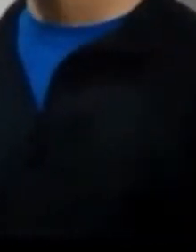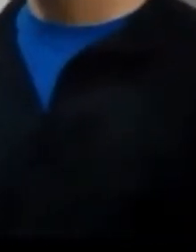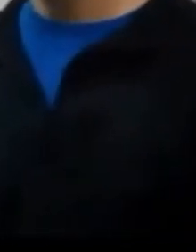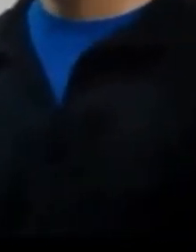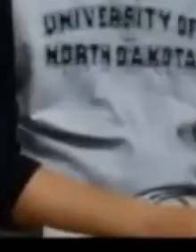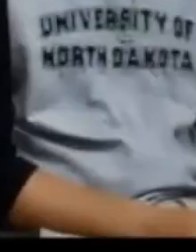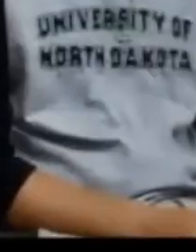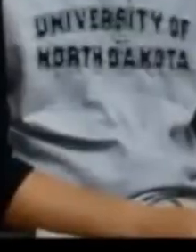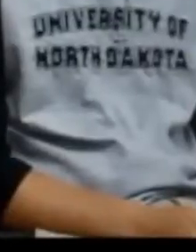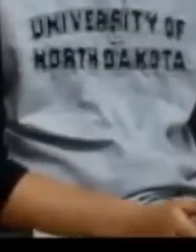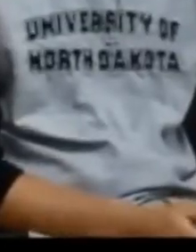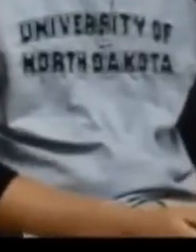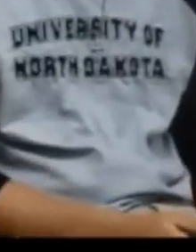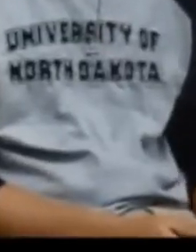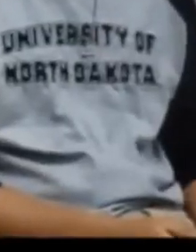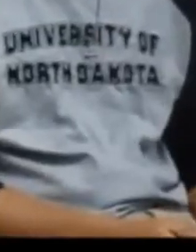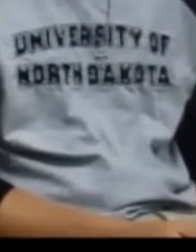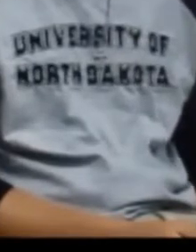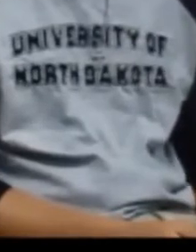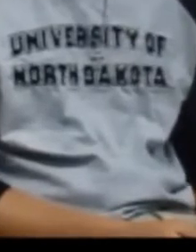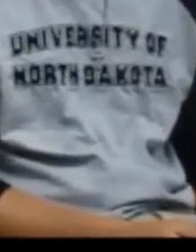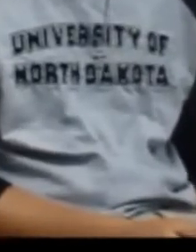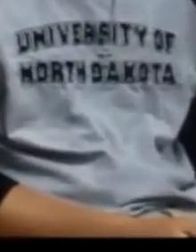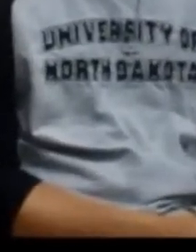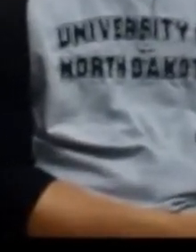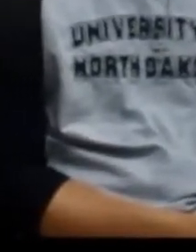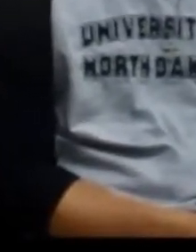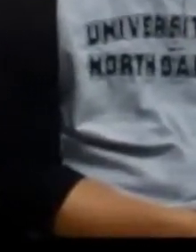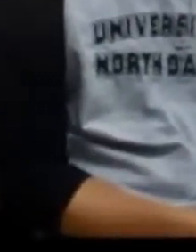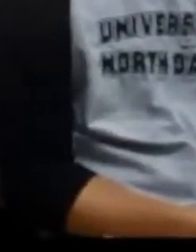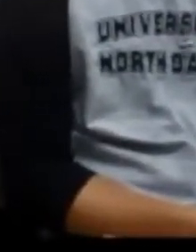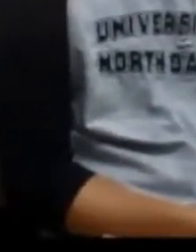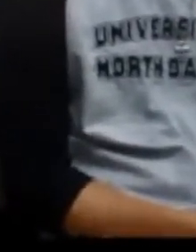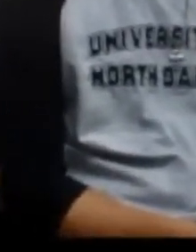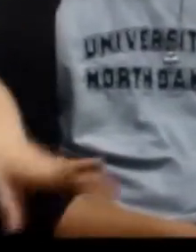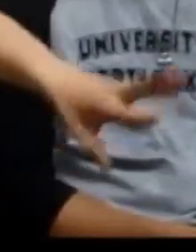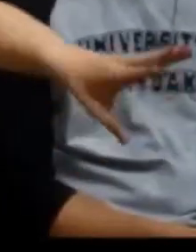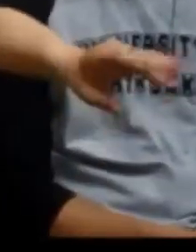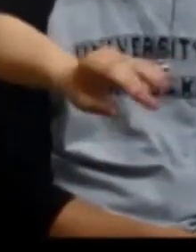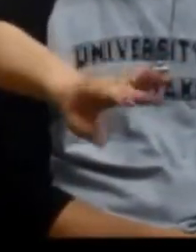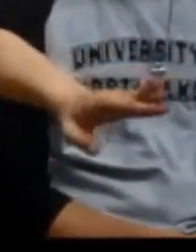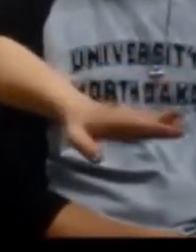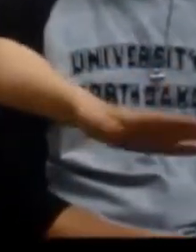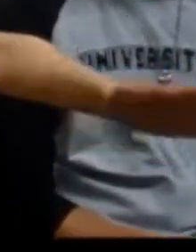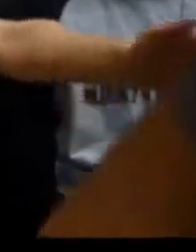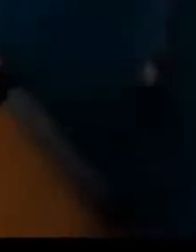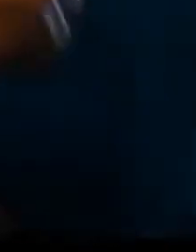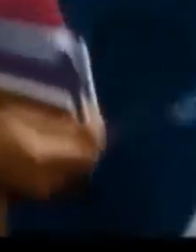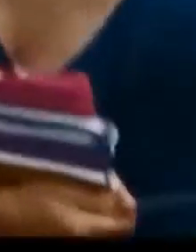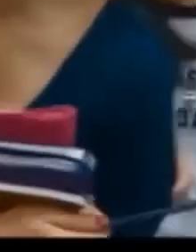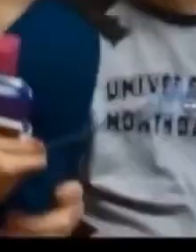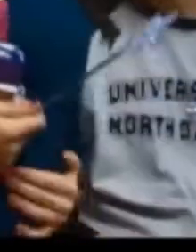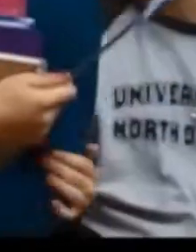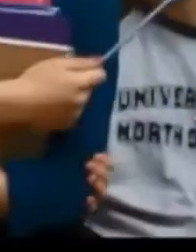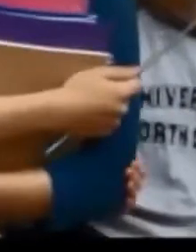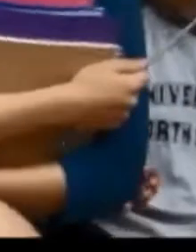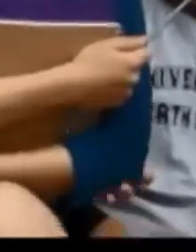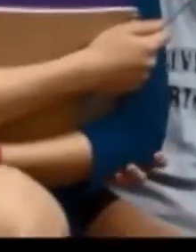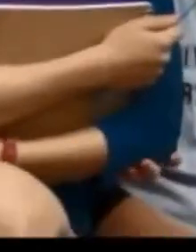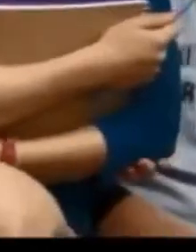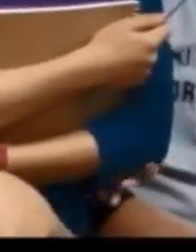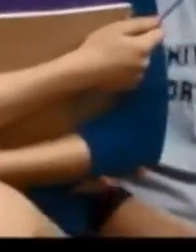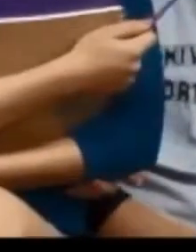guy. I'm gonna miss the simplicity of high school. I'm gonna miss Emma. Oh my gosh,